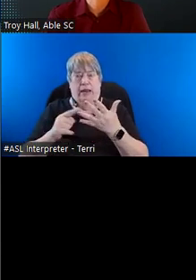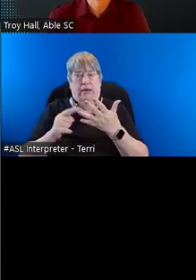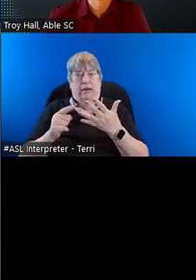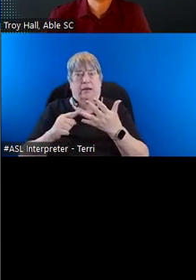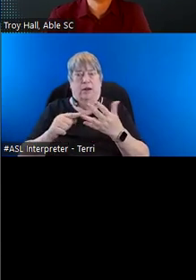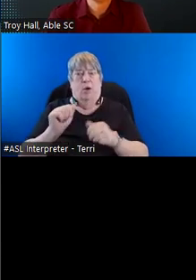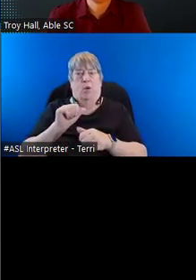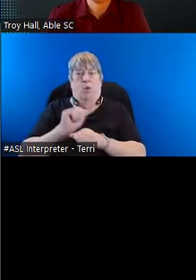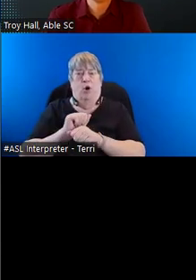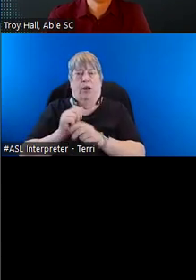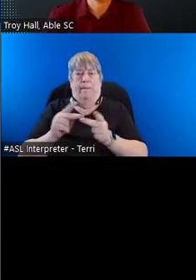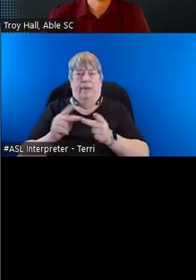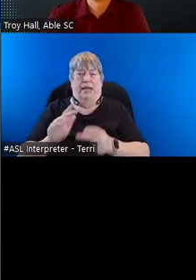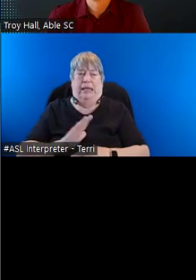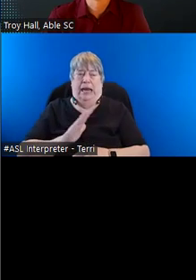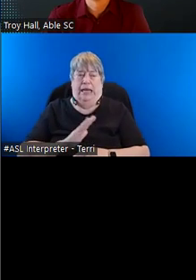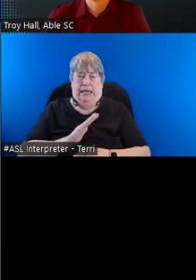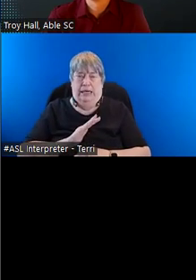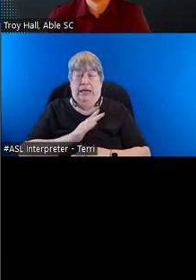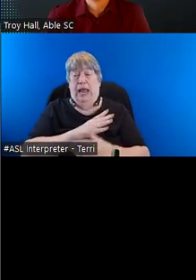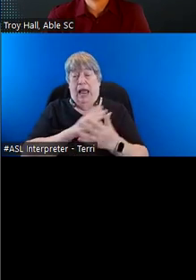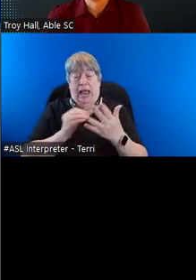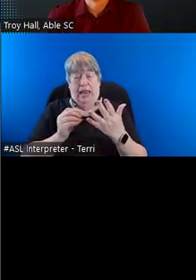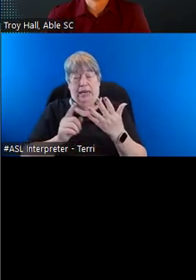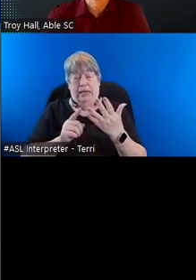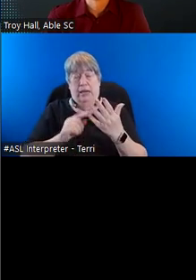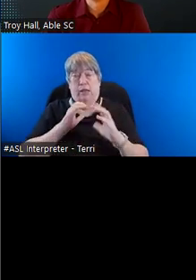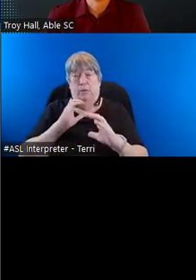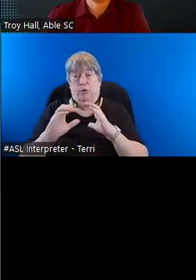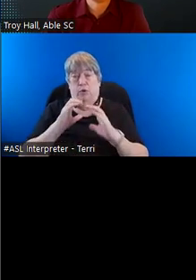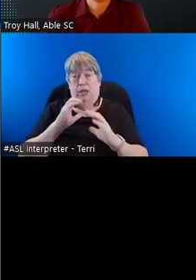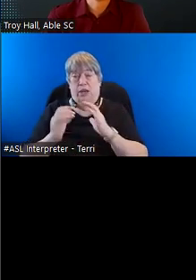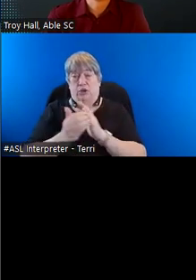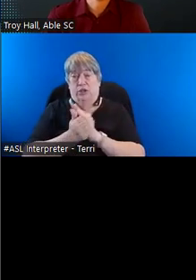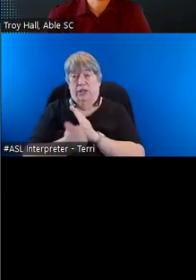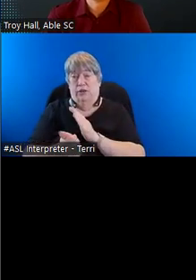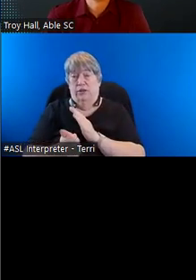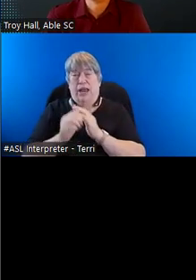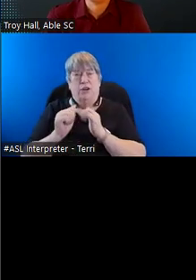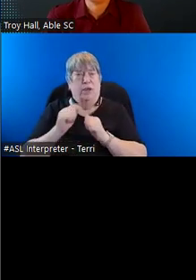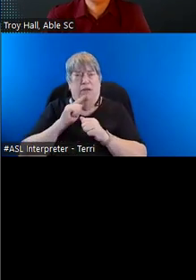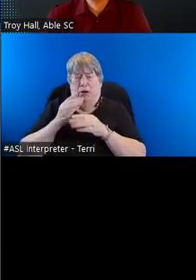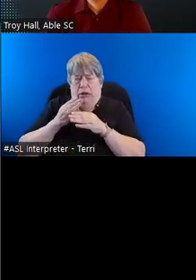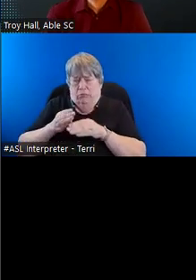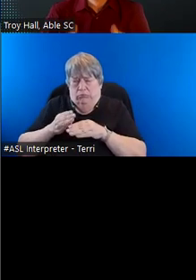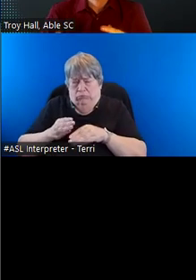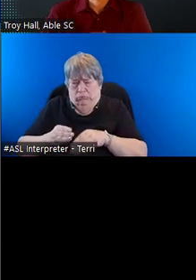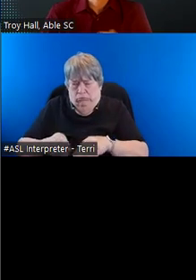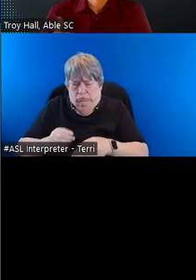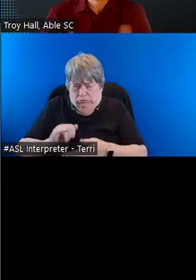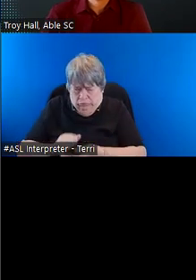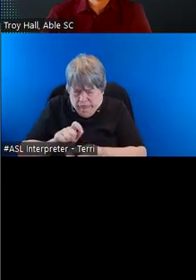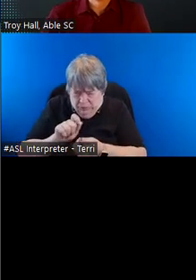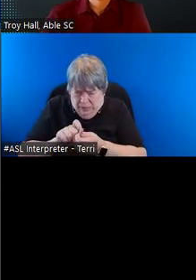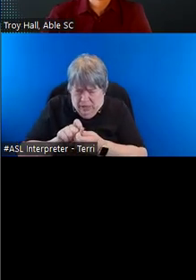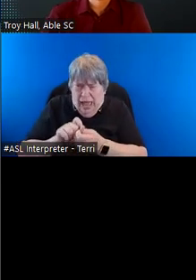Or communication skills. And this can be broken down into really small parts, like how do I know when to take